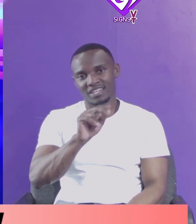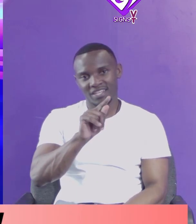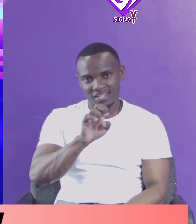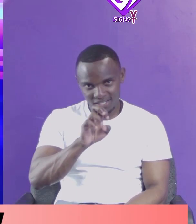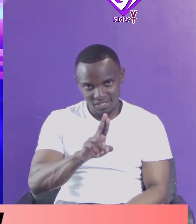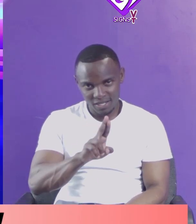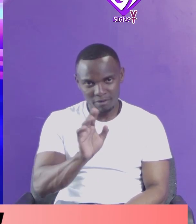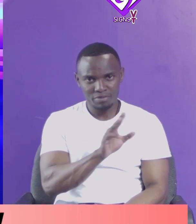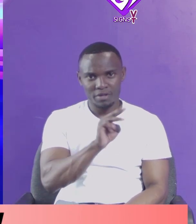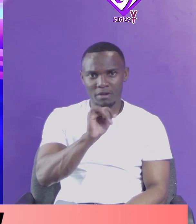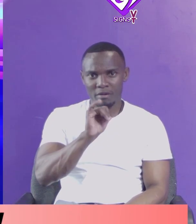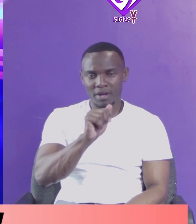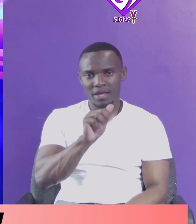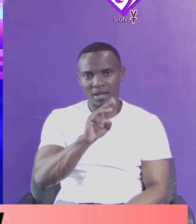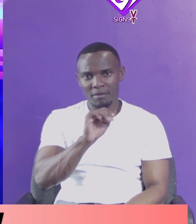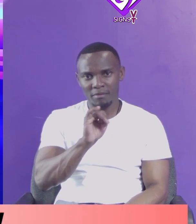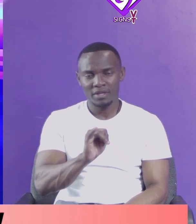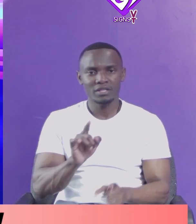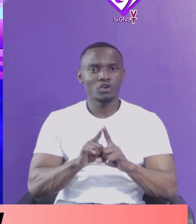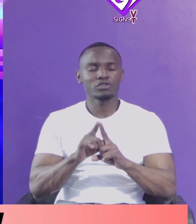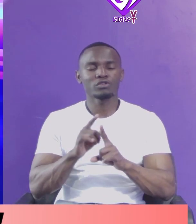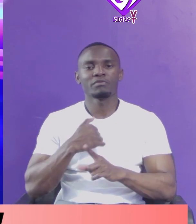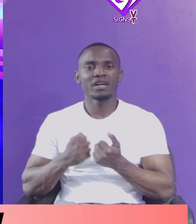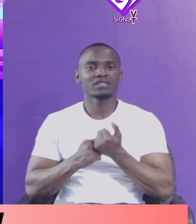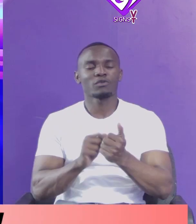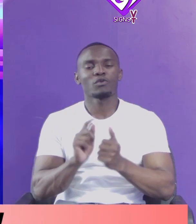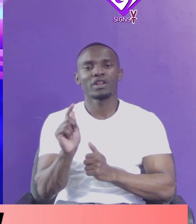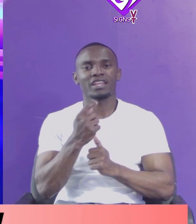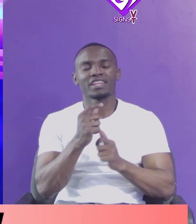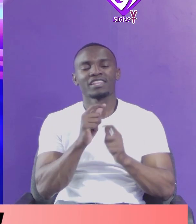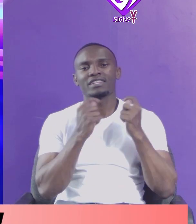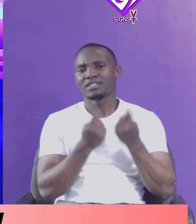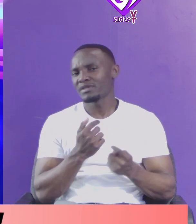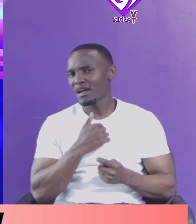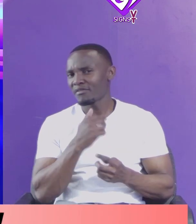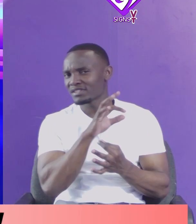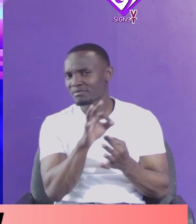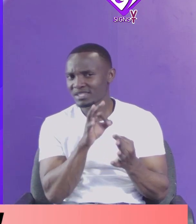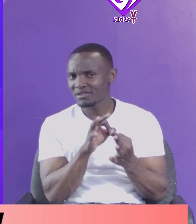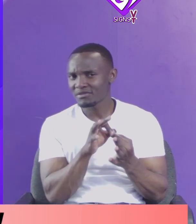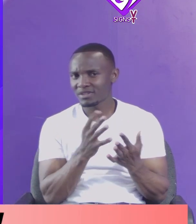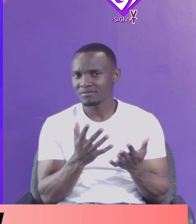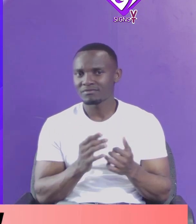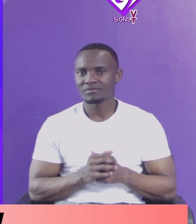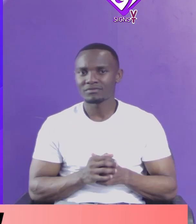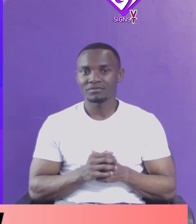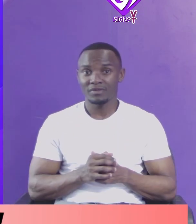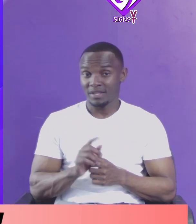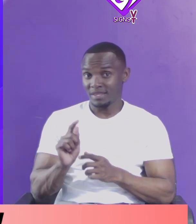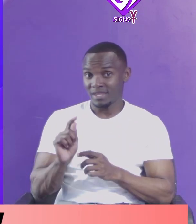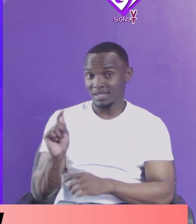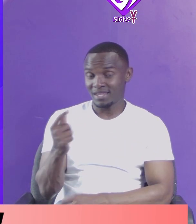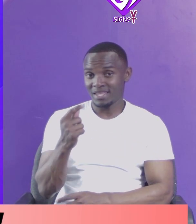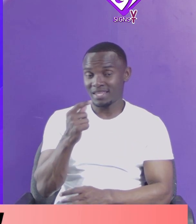Yes, I'm also a supporter of the Kenyan team. Kenyan teams, Yes. In particular, kuna moja unapenda ama? Oh, Kenyan team, the national team, but